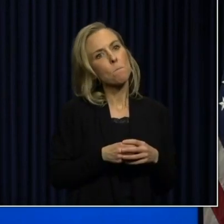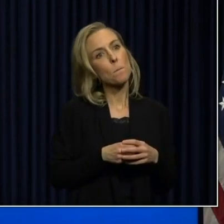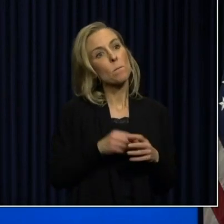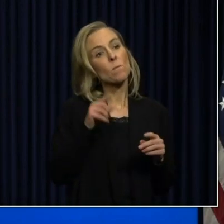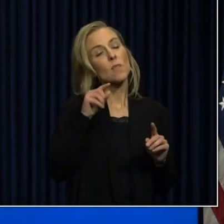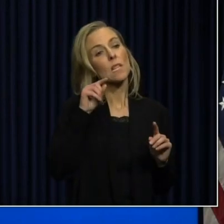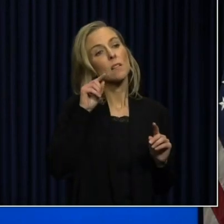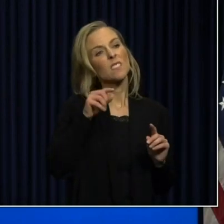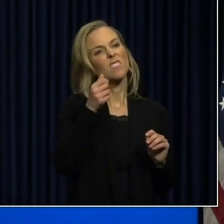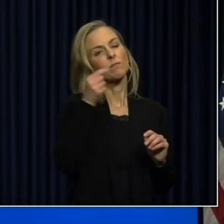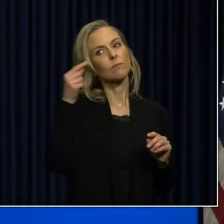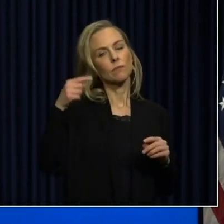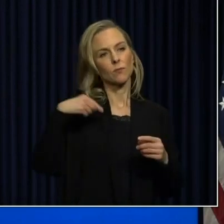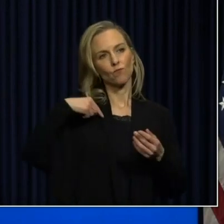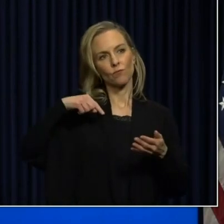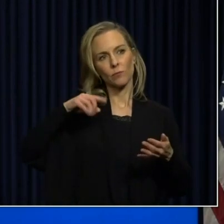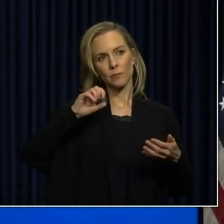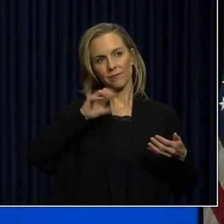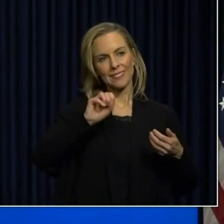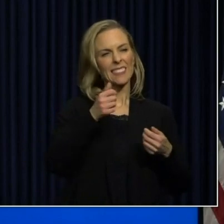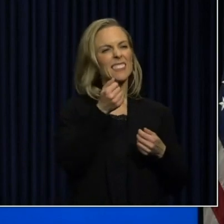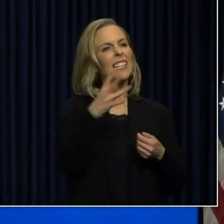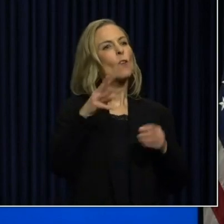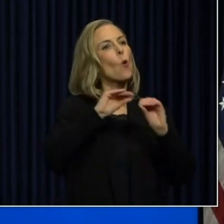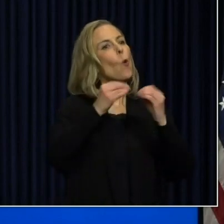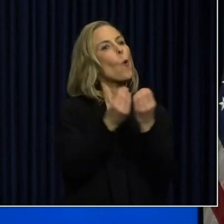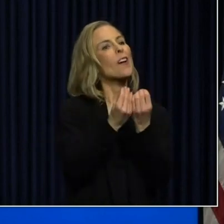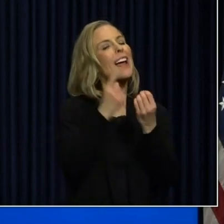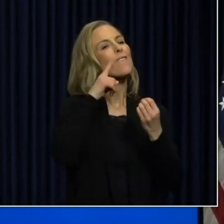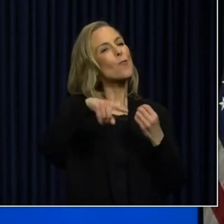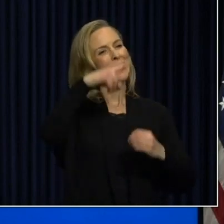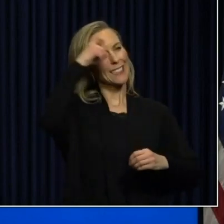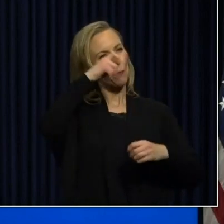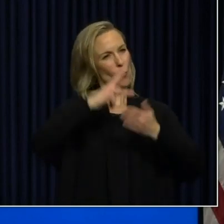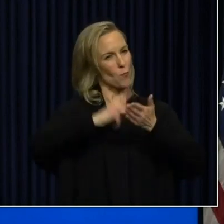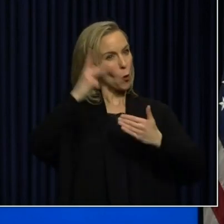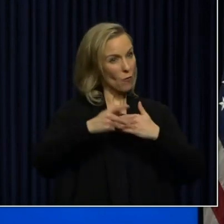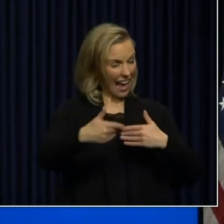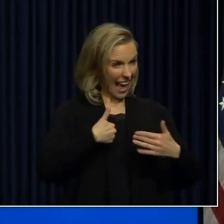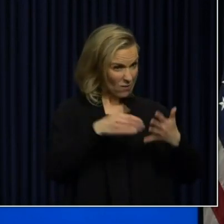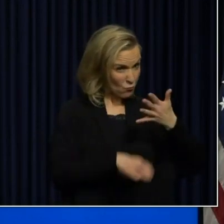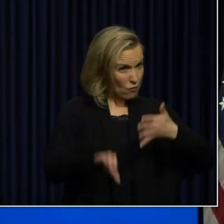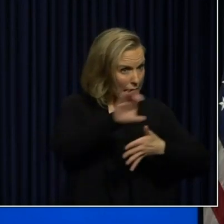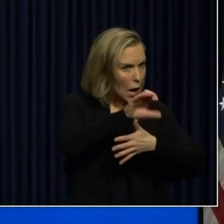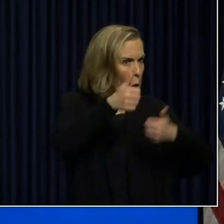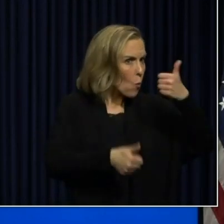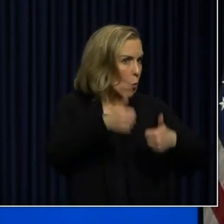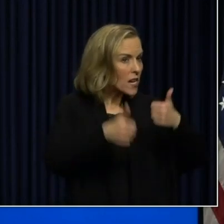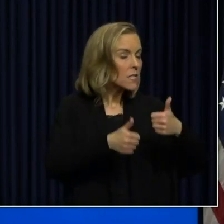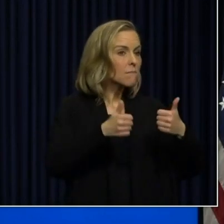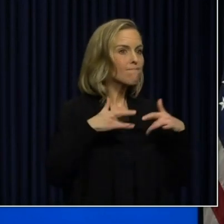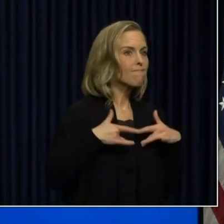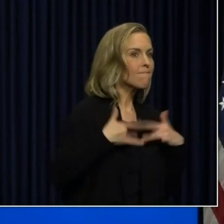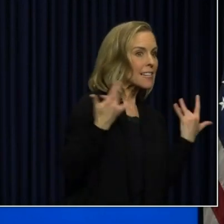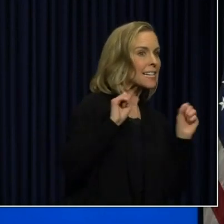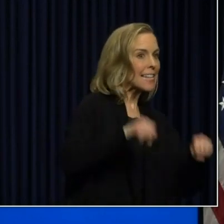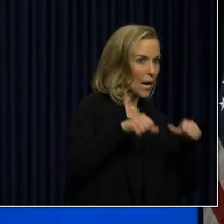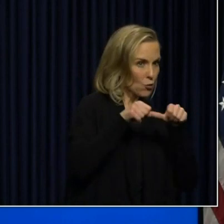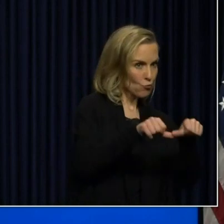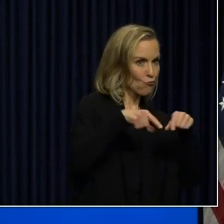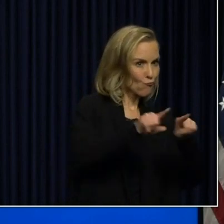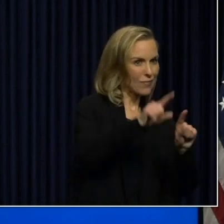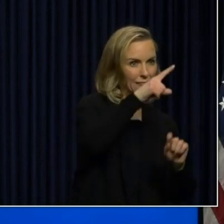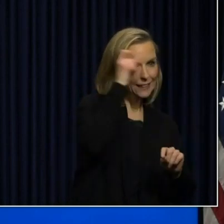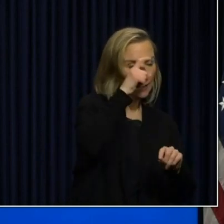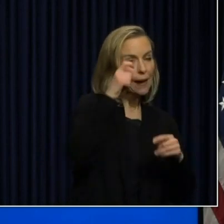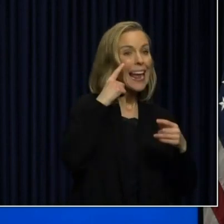Several organizers of summer programs for kids are asking if there is a criteria of which activities may be able to continue once we reach the